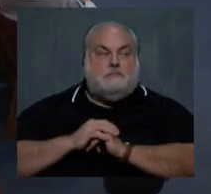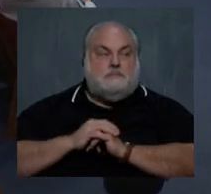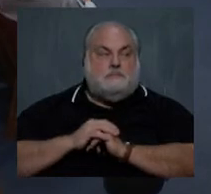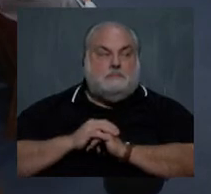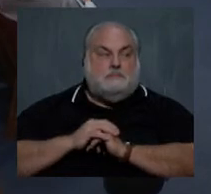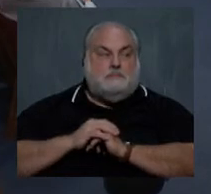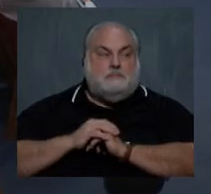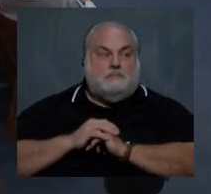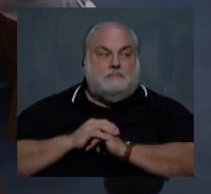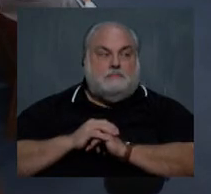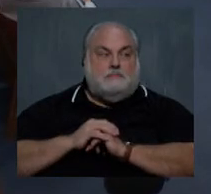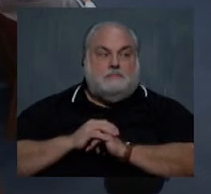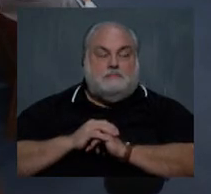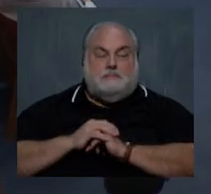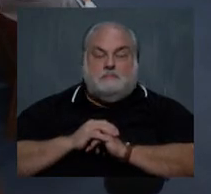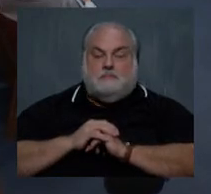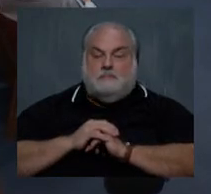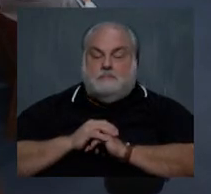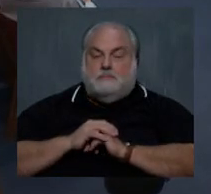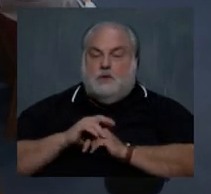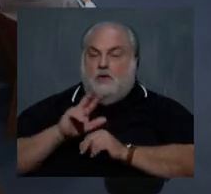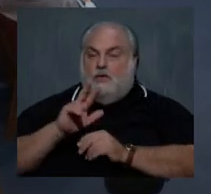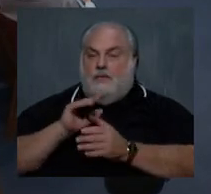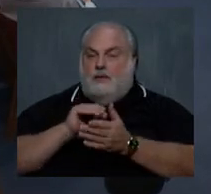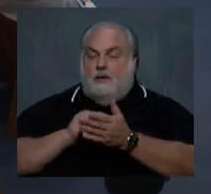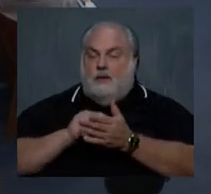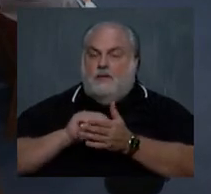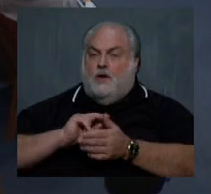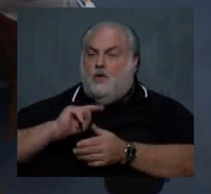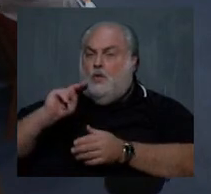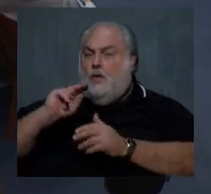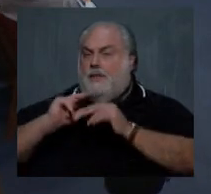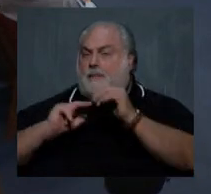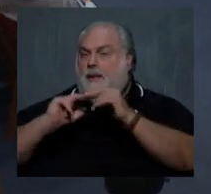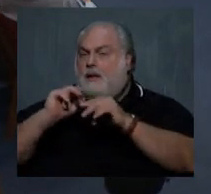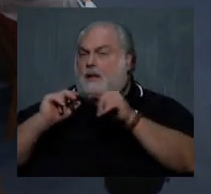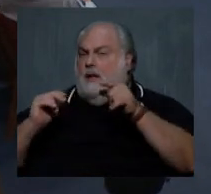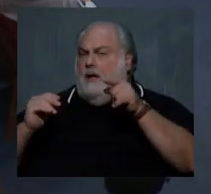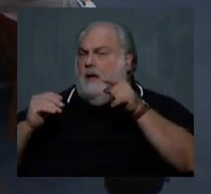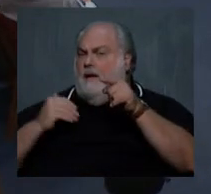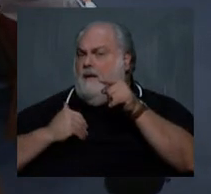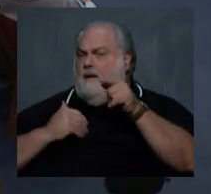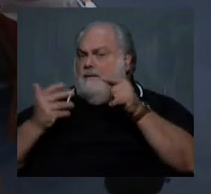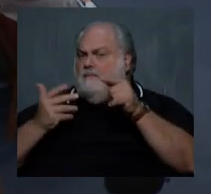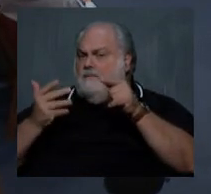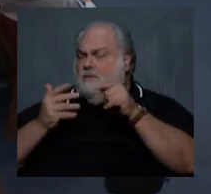That is And what's in about the northern 3,000 buil- square what's in- feet. What's in the northern building?